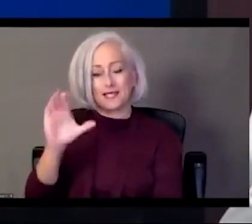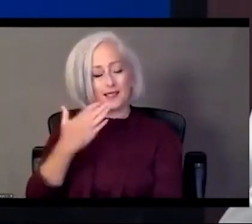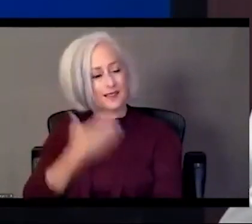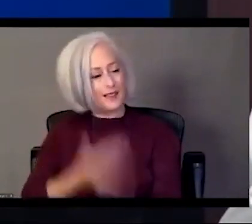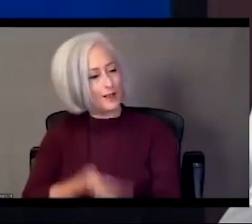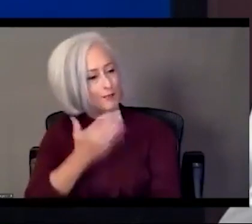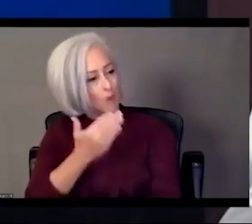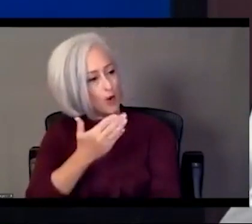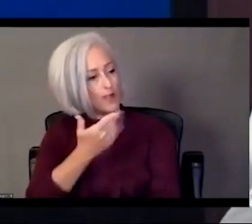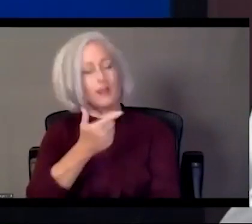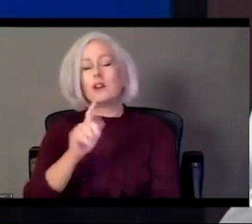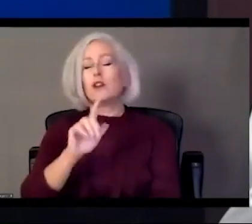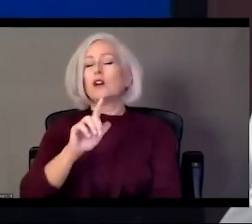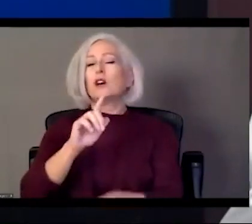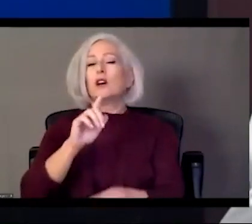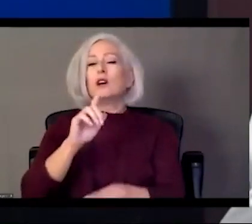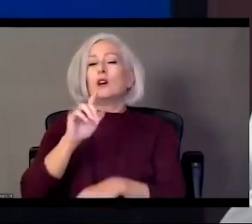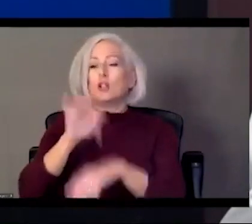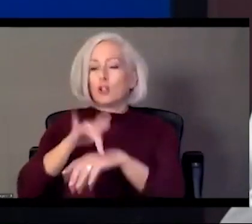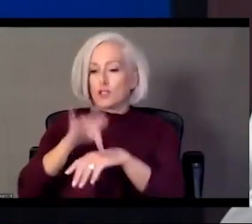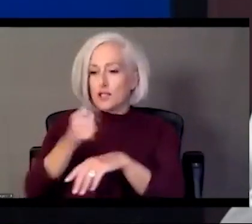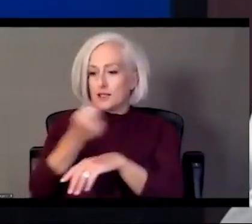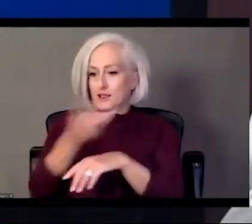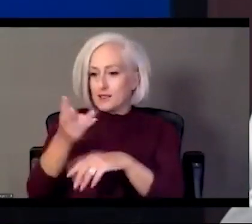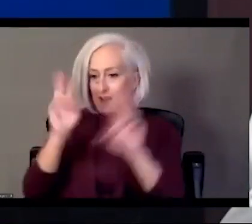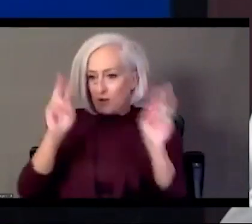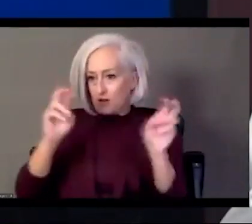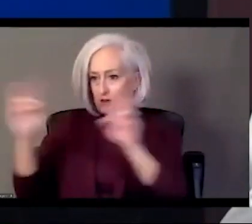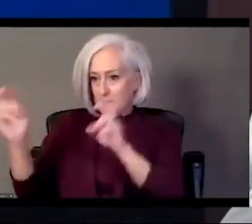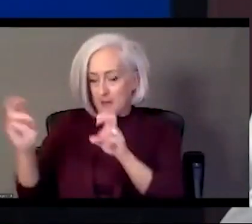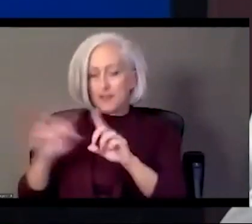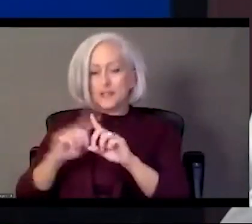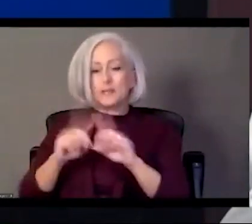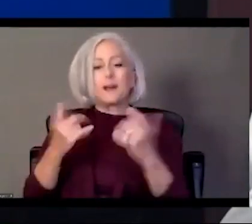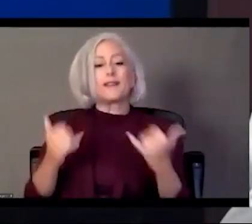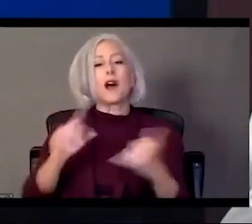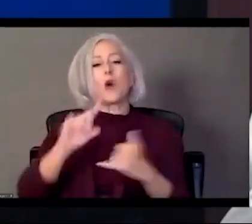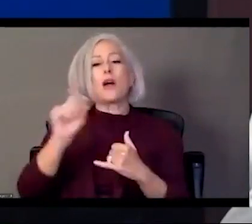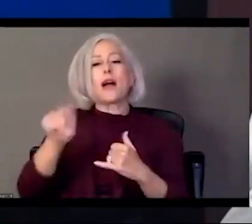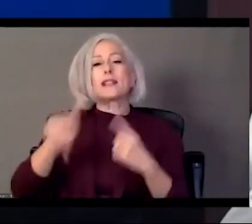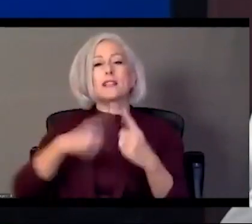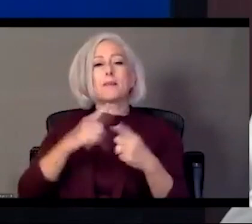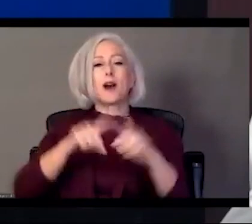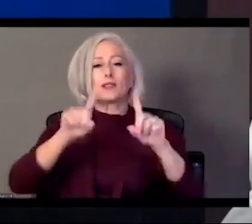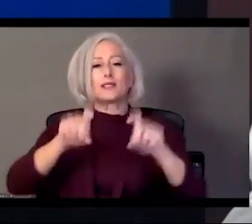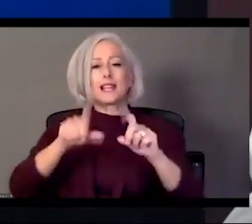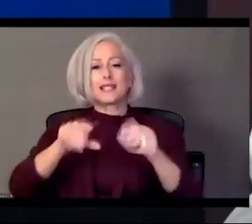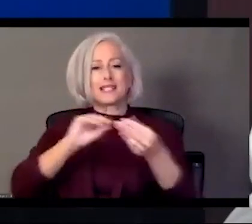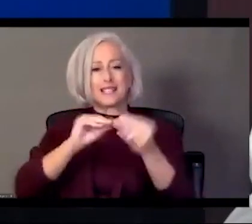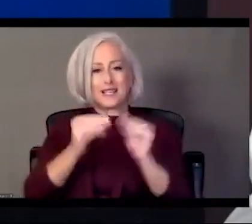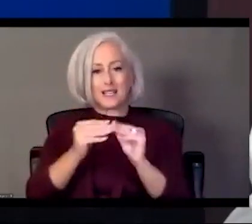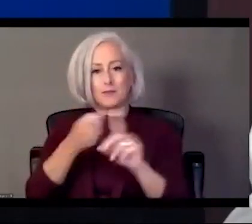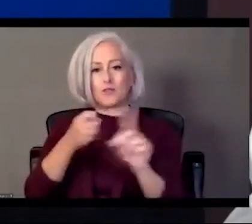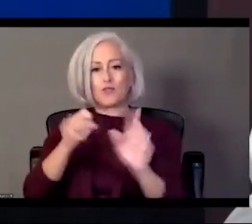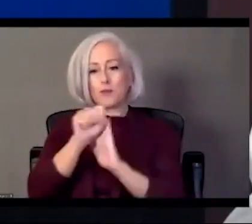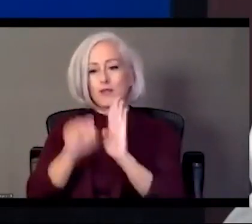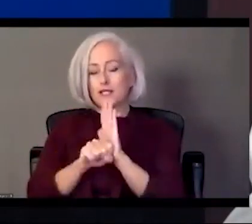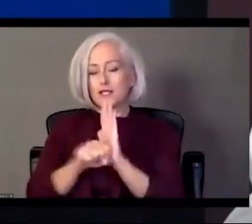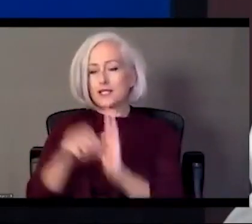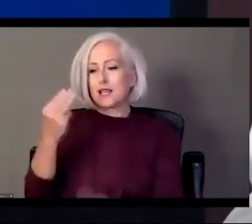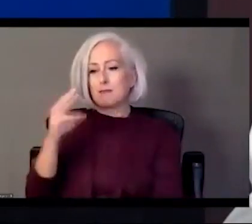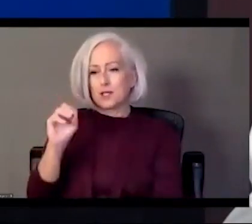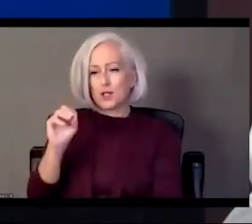on a lot of things I was going to ask about, so I will ask you about testing numbers. Positivity rate in Missouri ticked down ever so